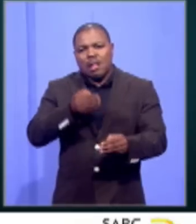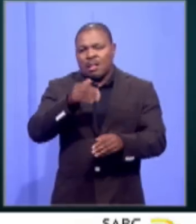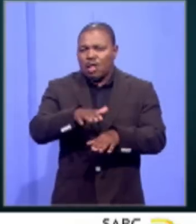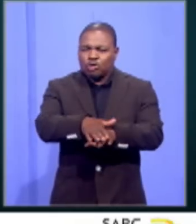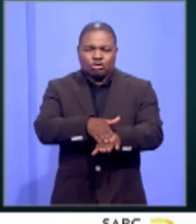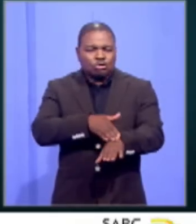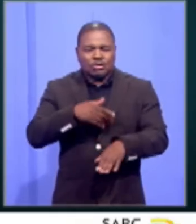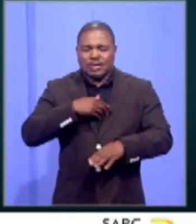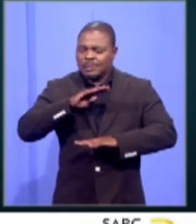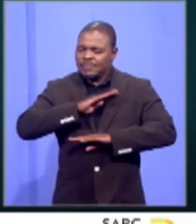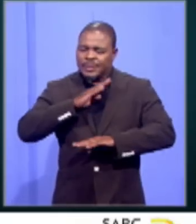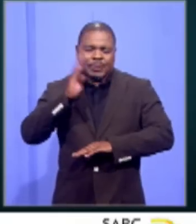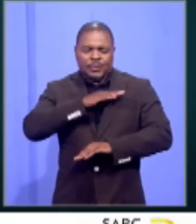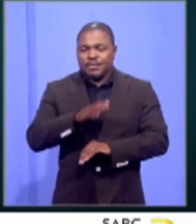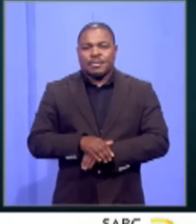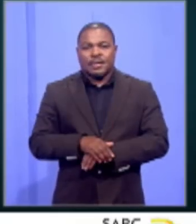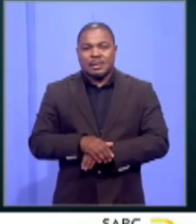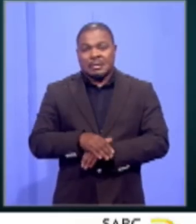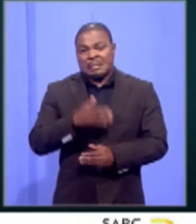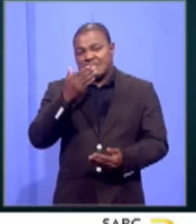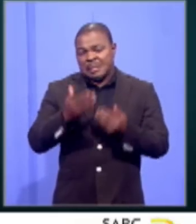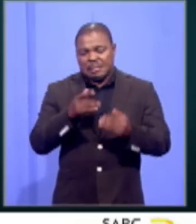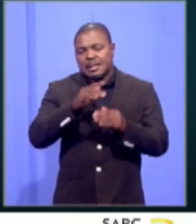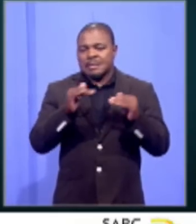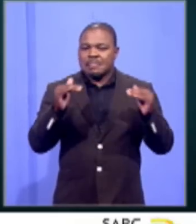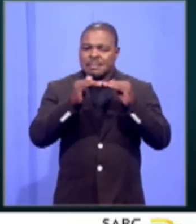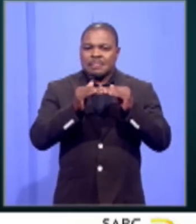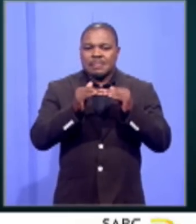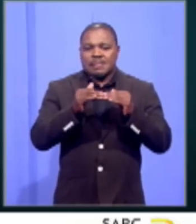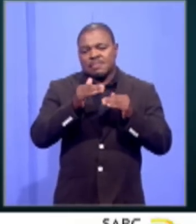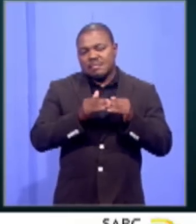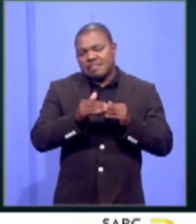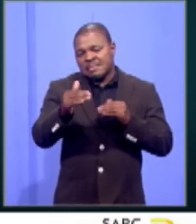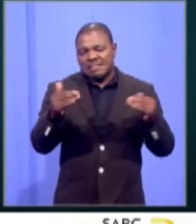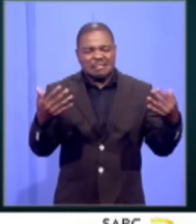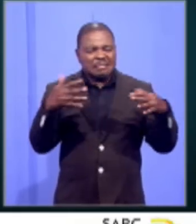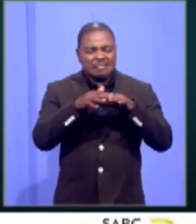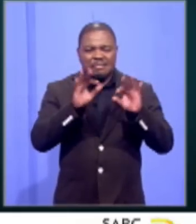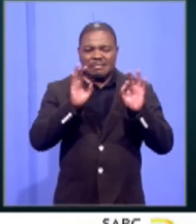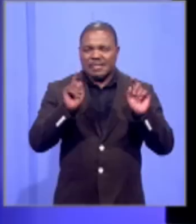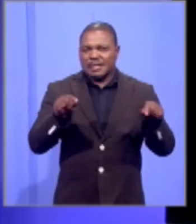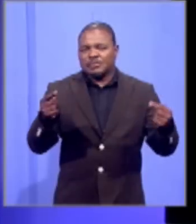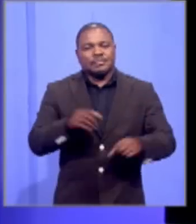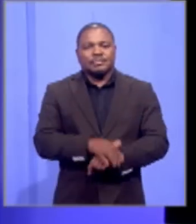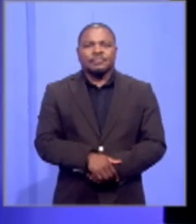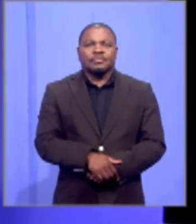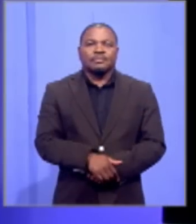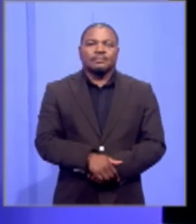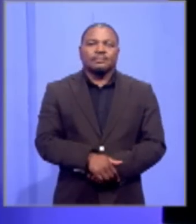ješe diwela go bonagala e le toka e ka se phethege.